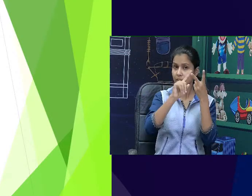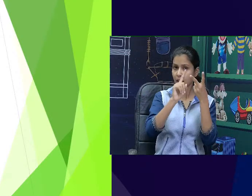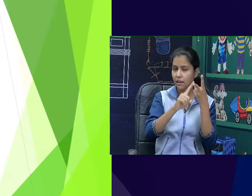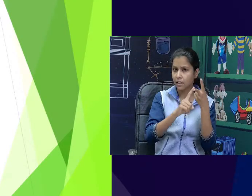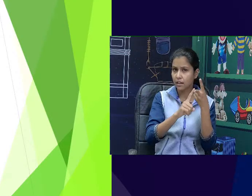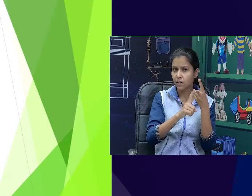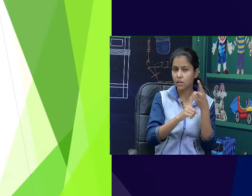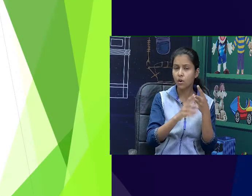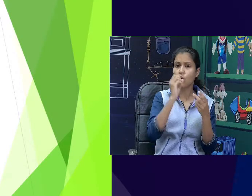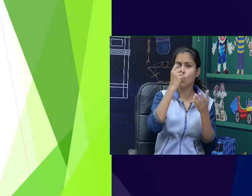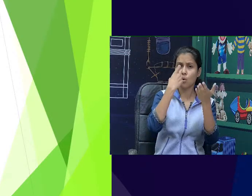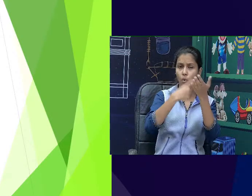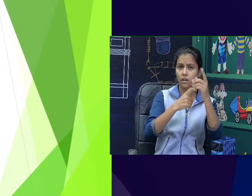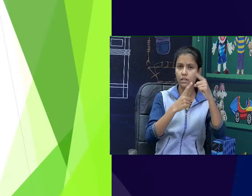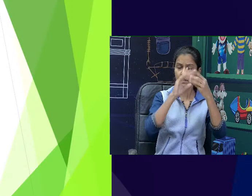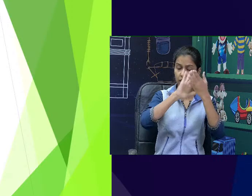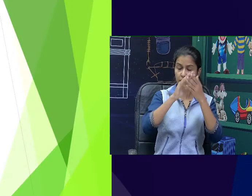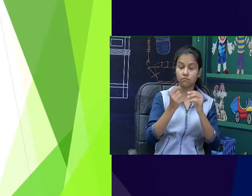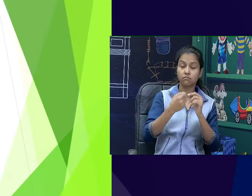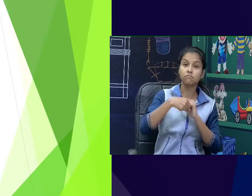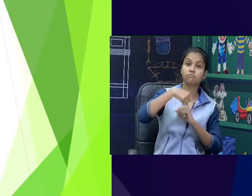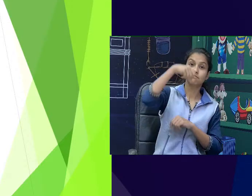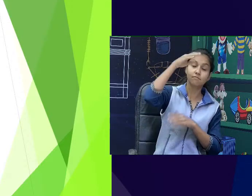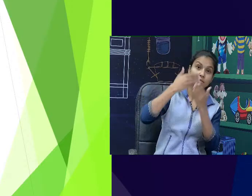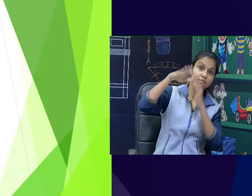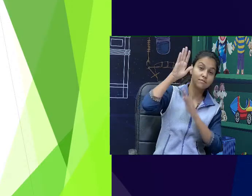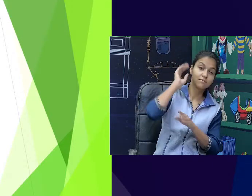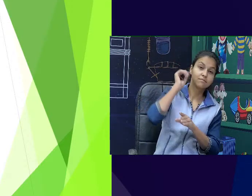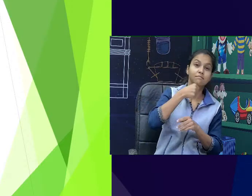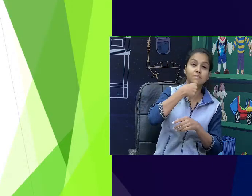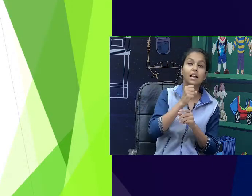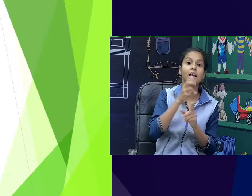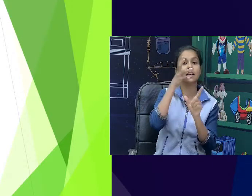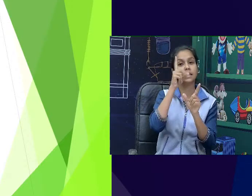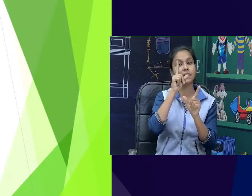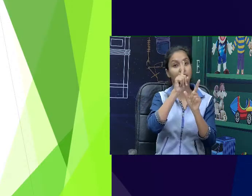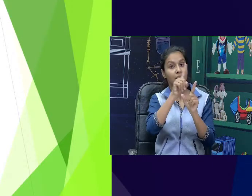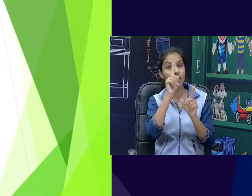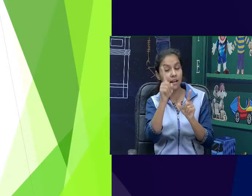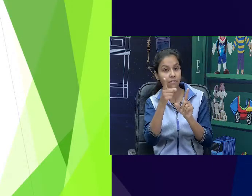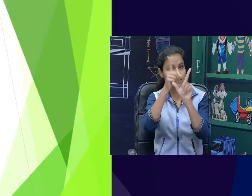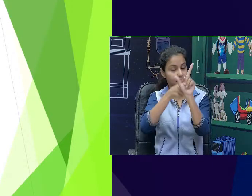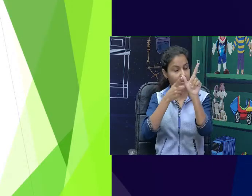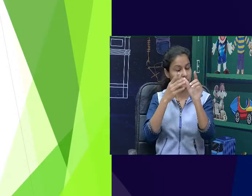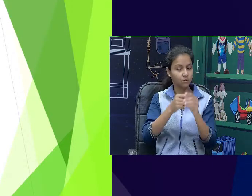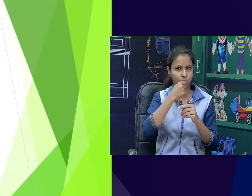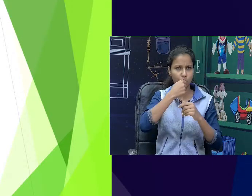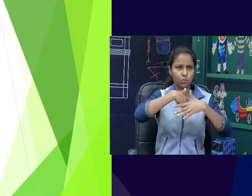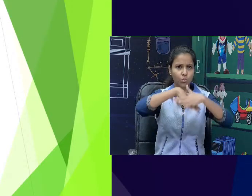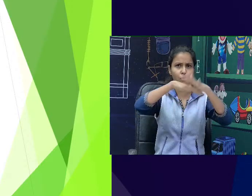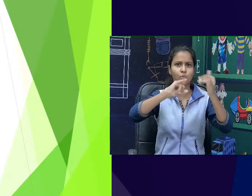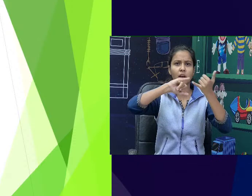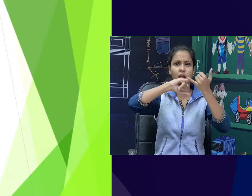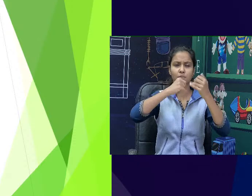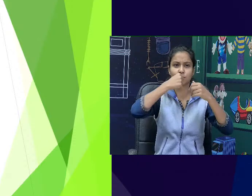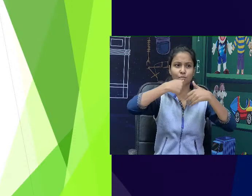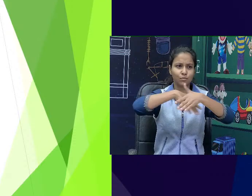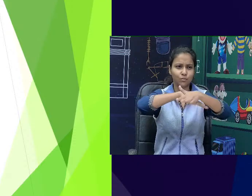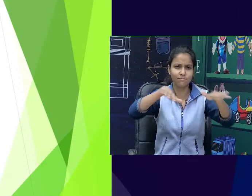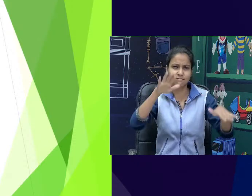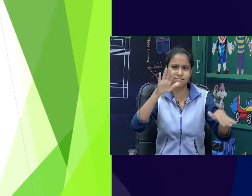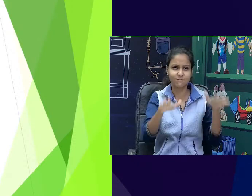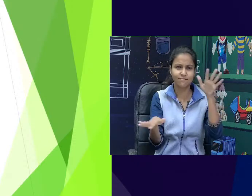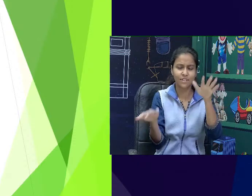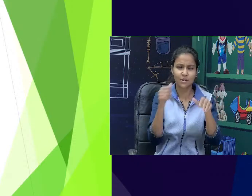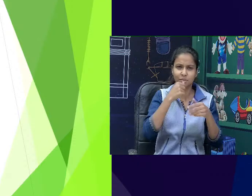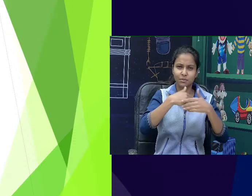the author was 11 years old. He was in his school near a swimming pool. So what happened was